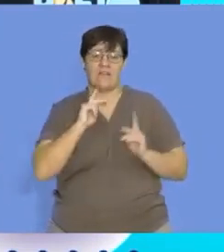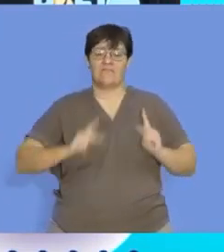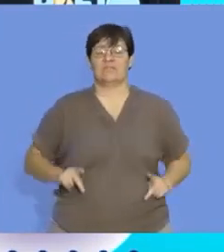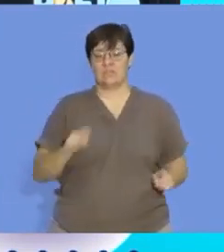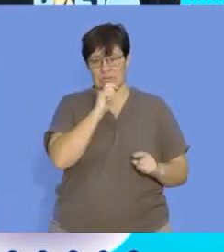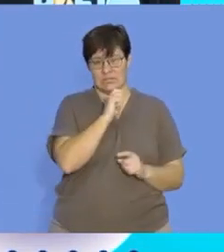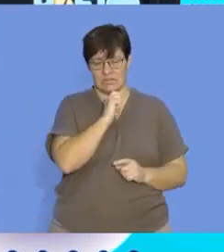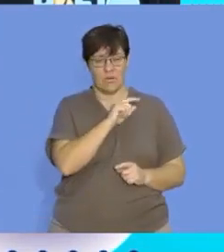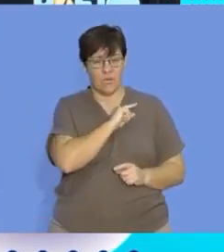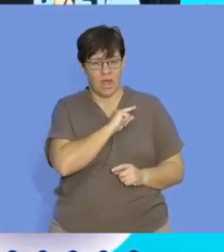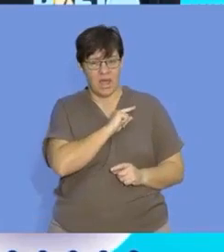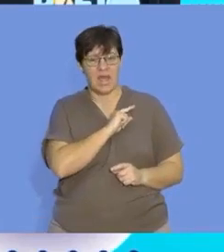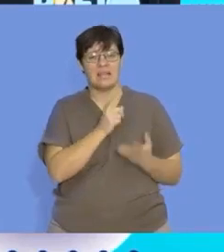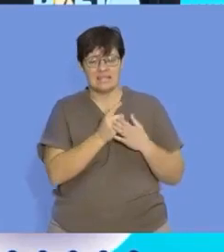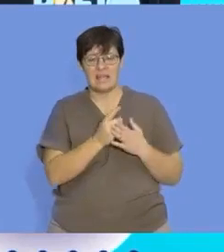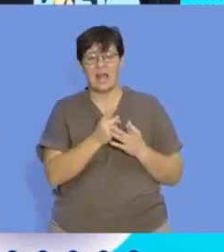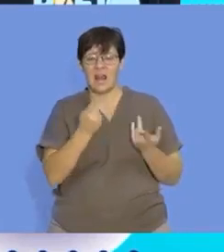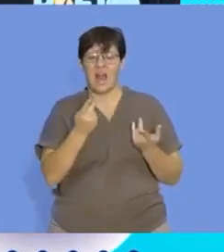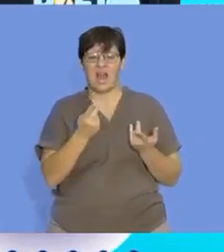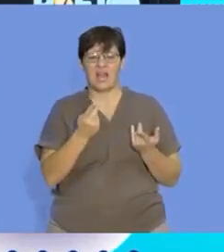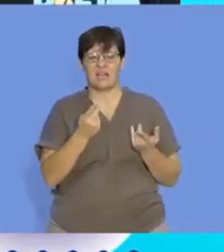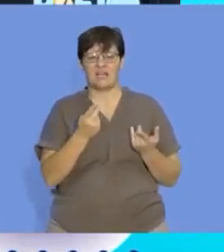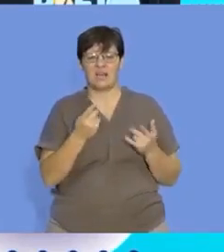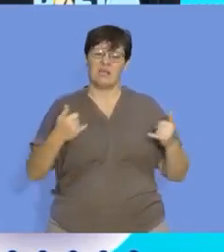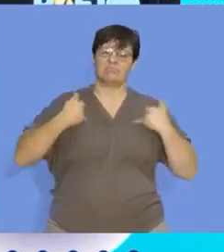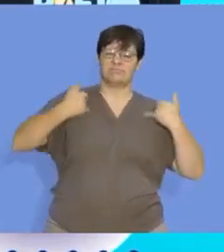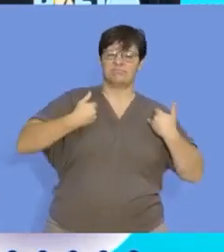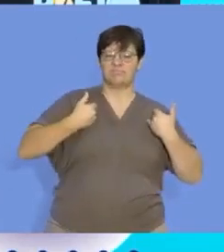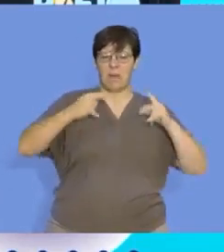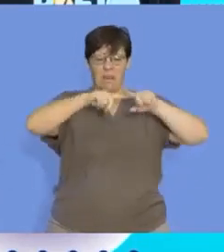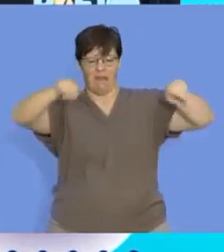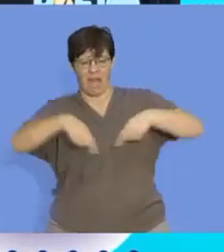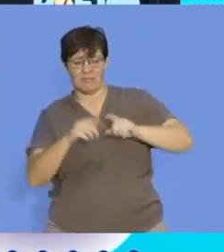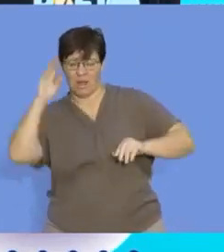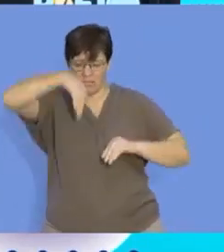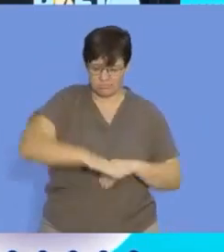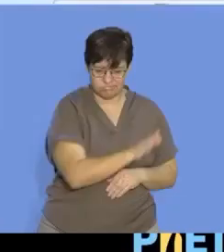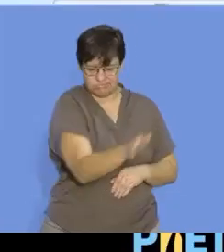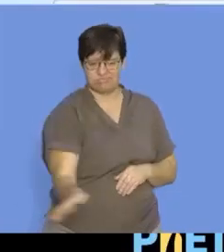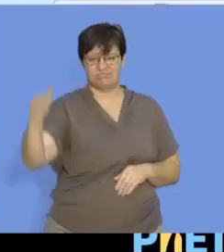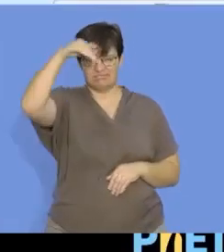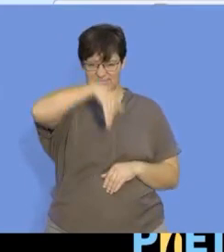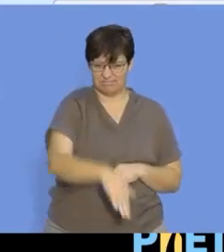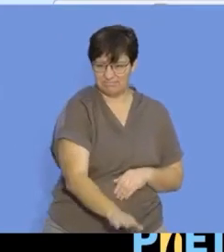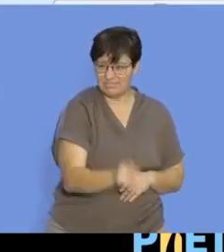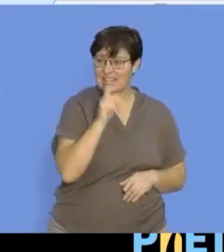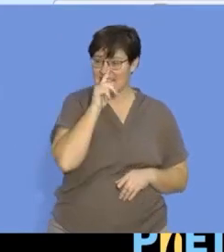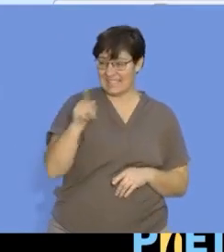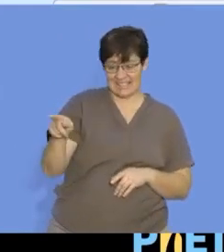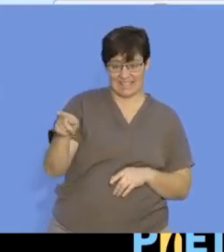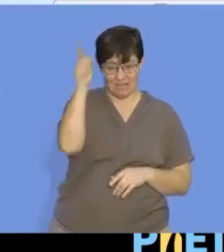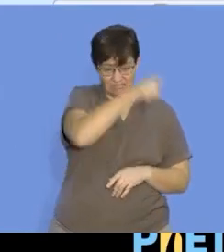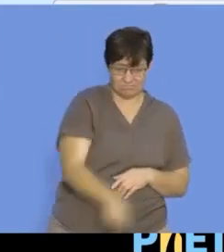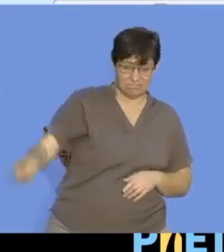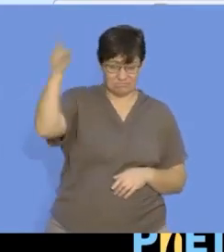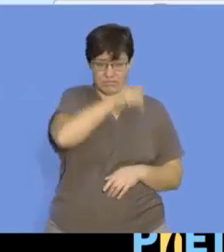make roller coasters, okay? So if we go to one that looks like a roller coaster, my